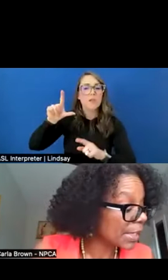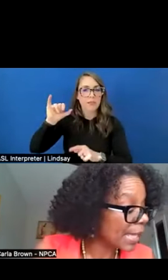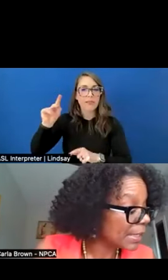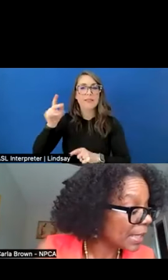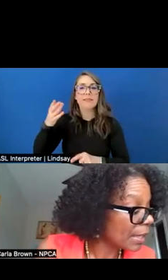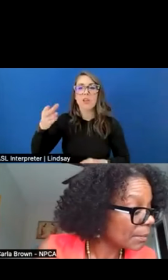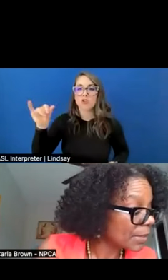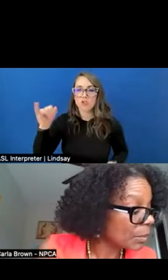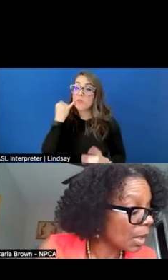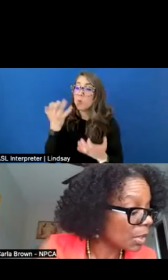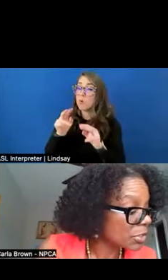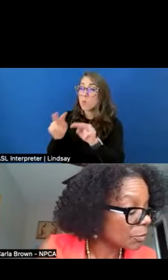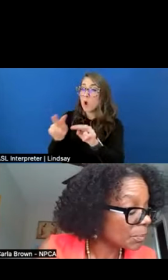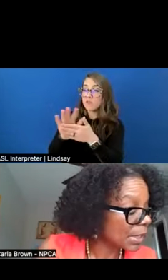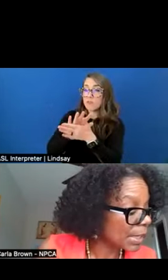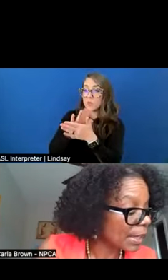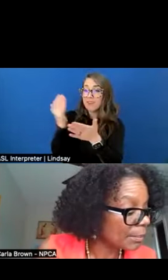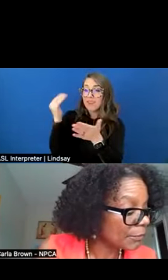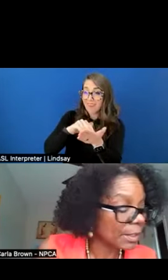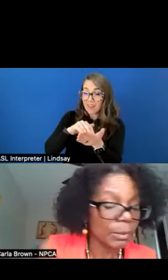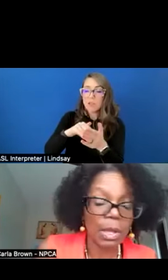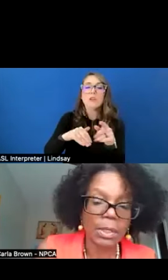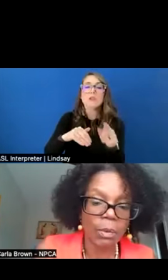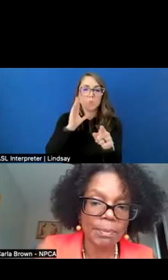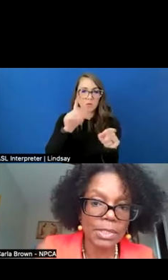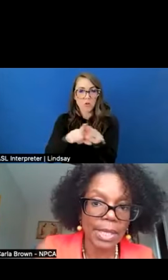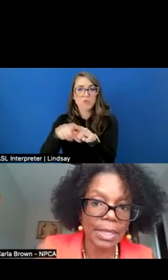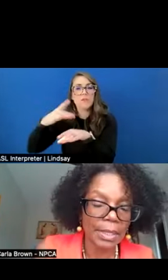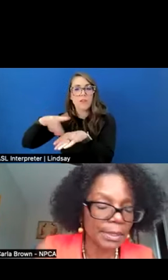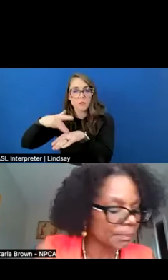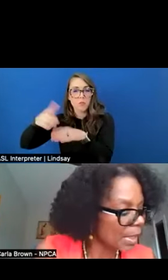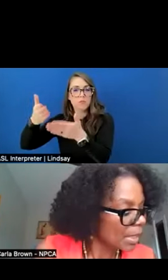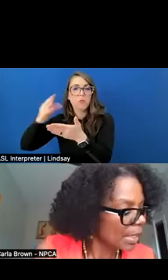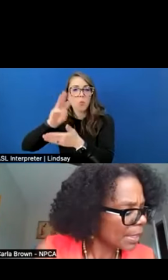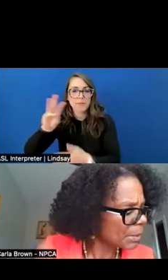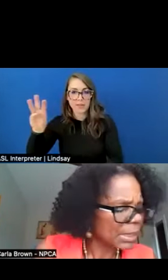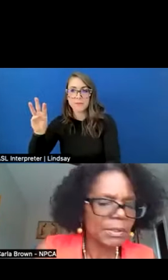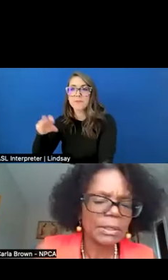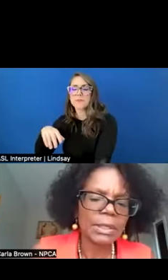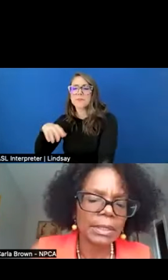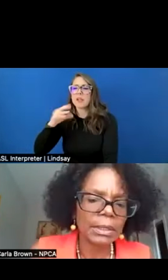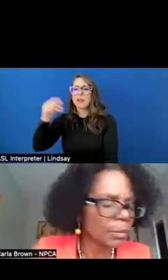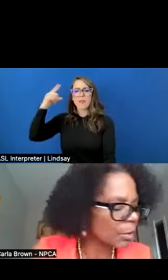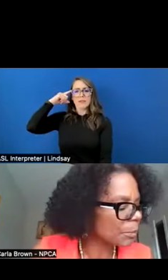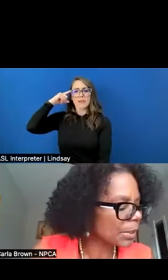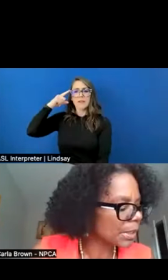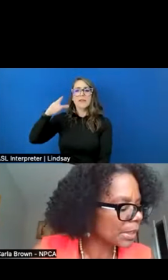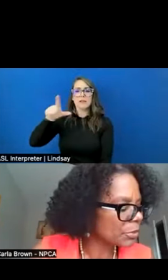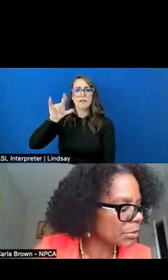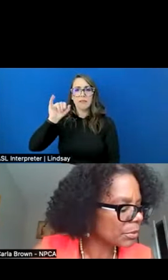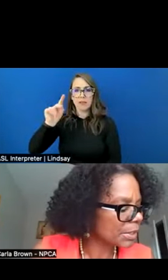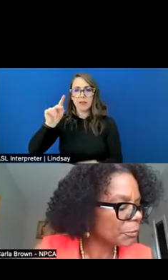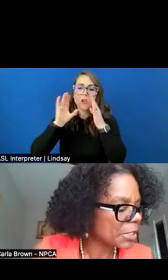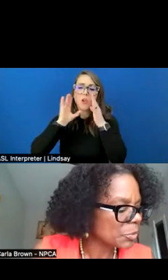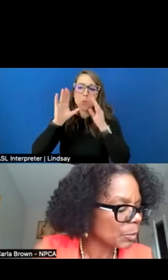videos again, they will also be available on our website. And I believe that the link will be put